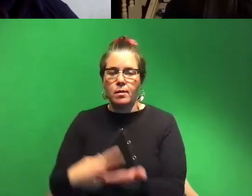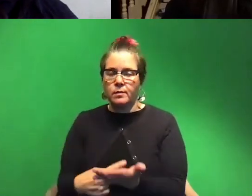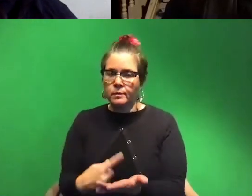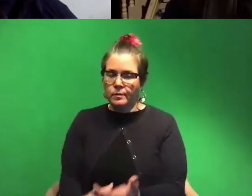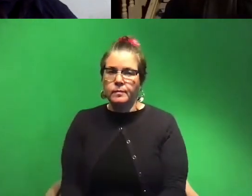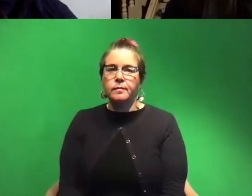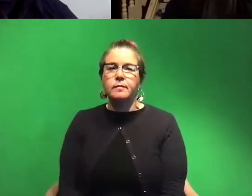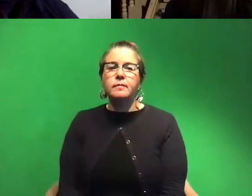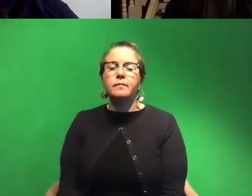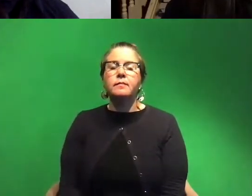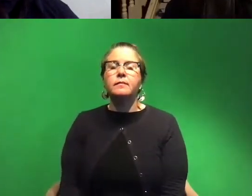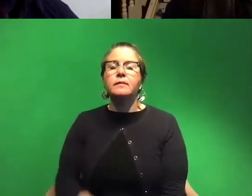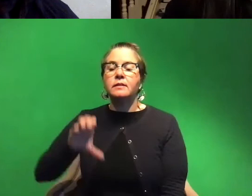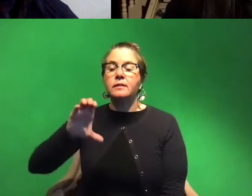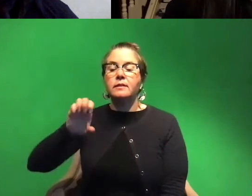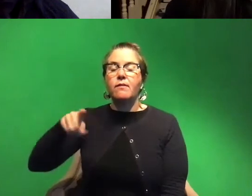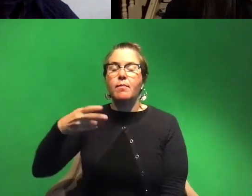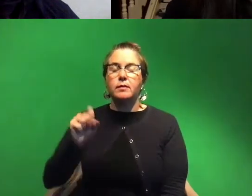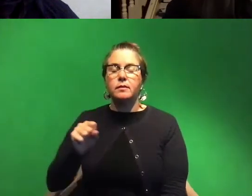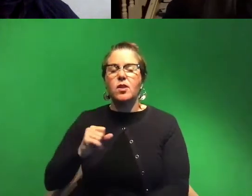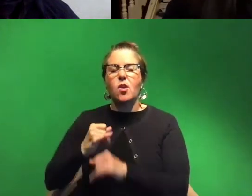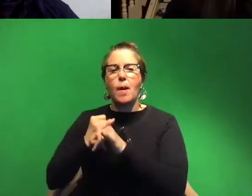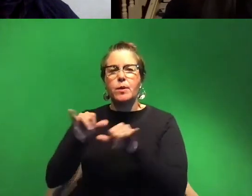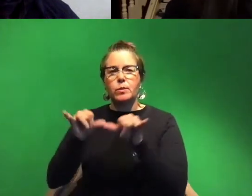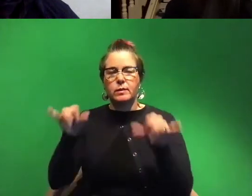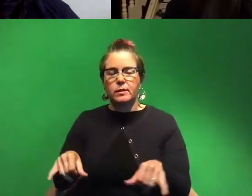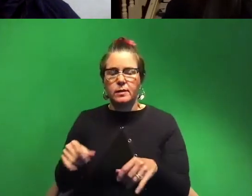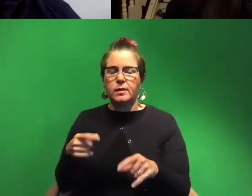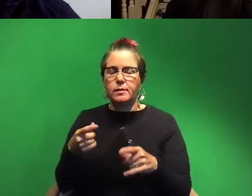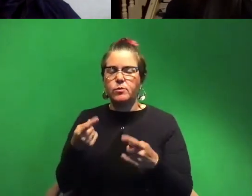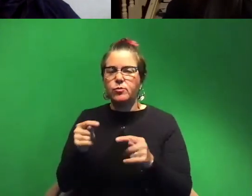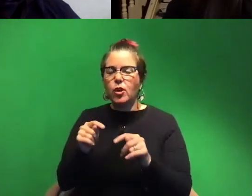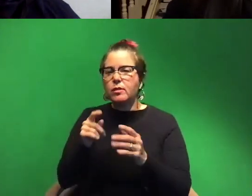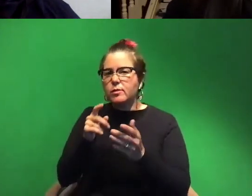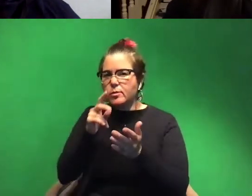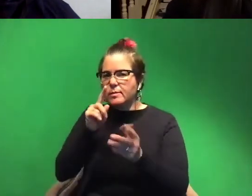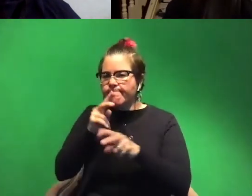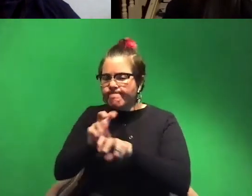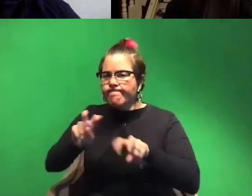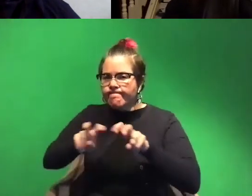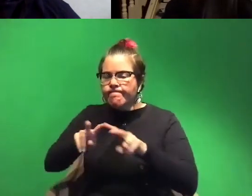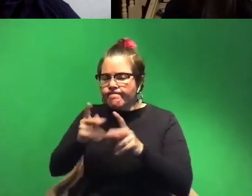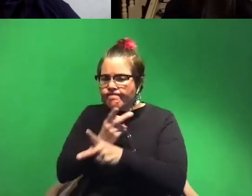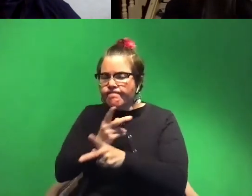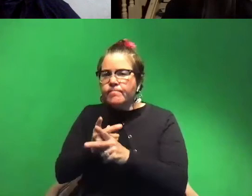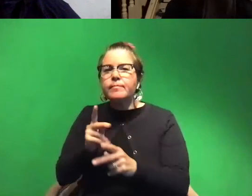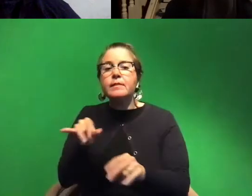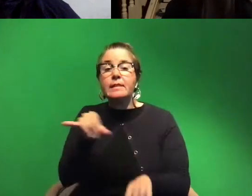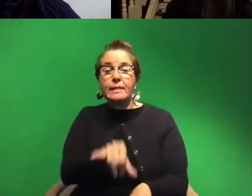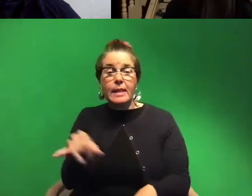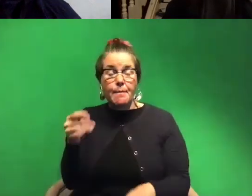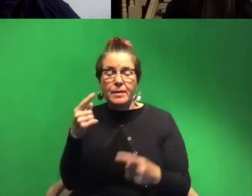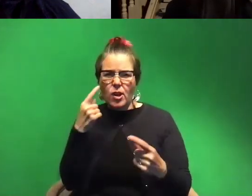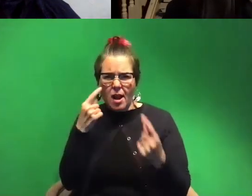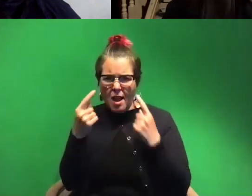just cephalopod wise, is their immune system. That's another thing we've started looking into. Cephalopod immune systems, much like their eyesight, how do